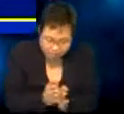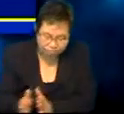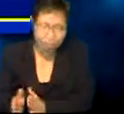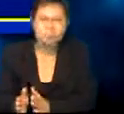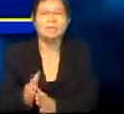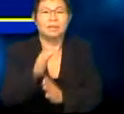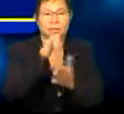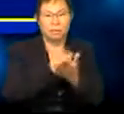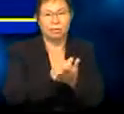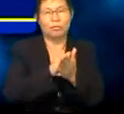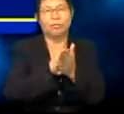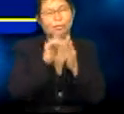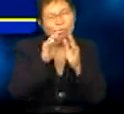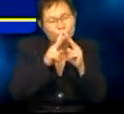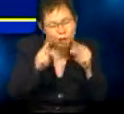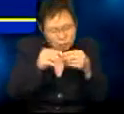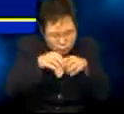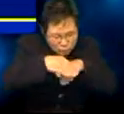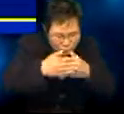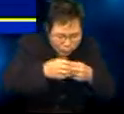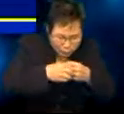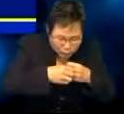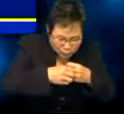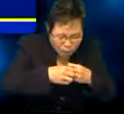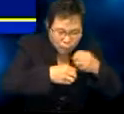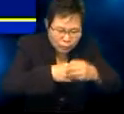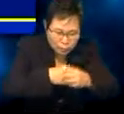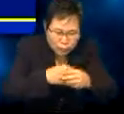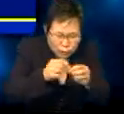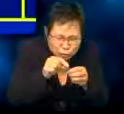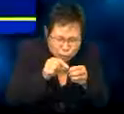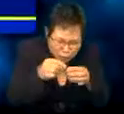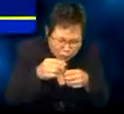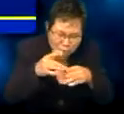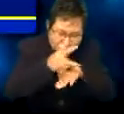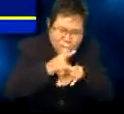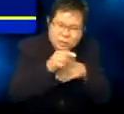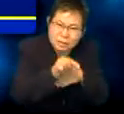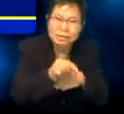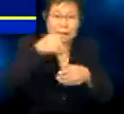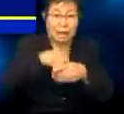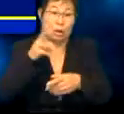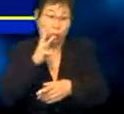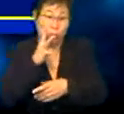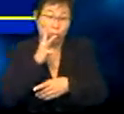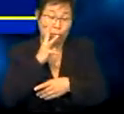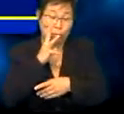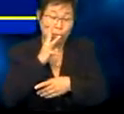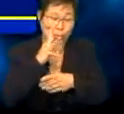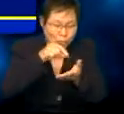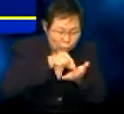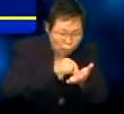manner. There is very little space between the particles. In liquids,